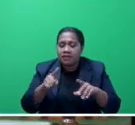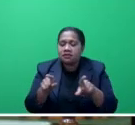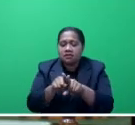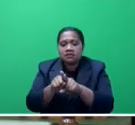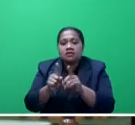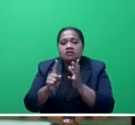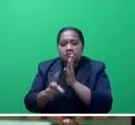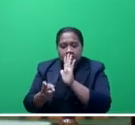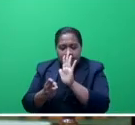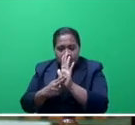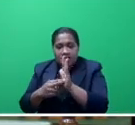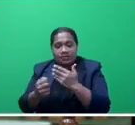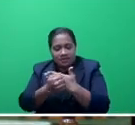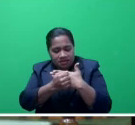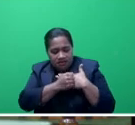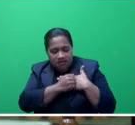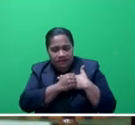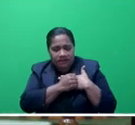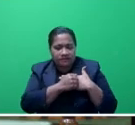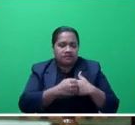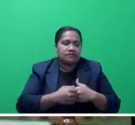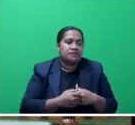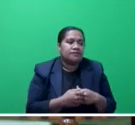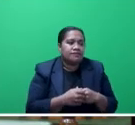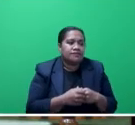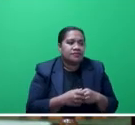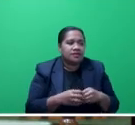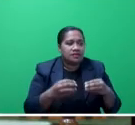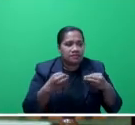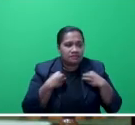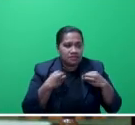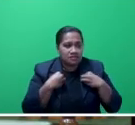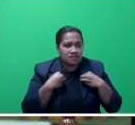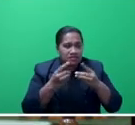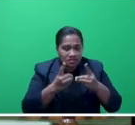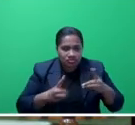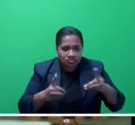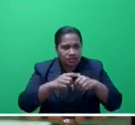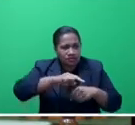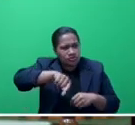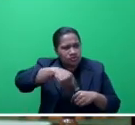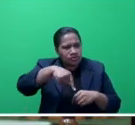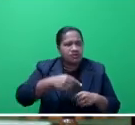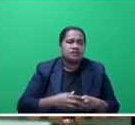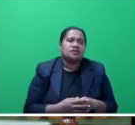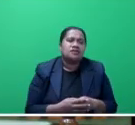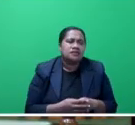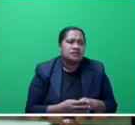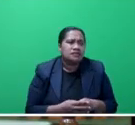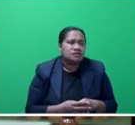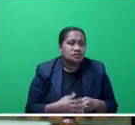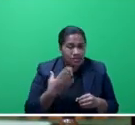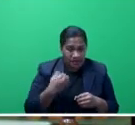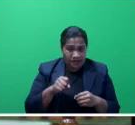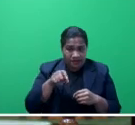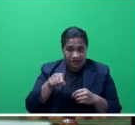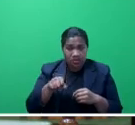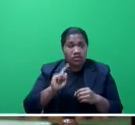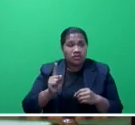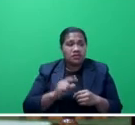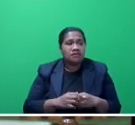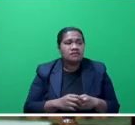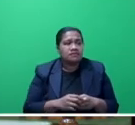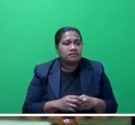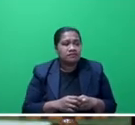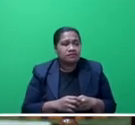functional complex in the central business district of Suva, and to have and meet some of the protocols, for example, regarding vulnerability